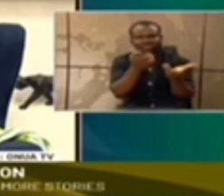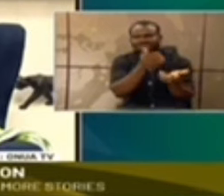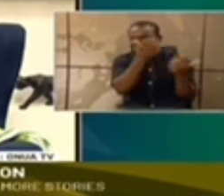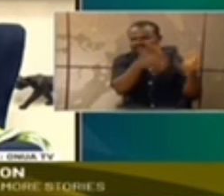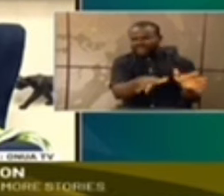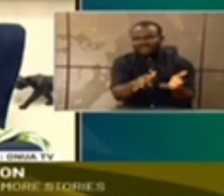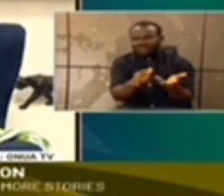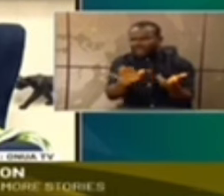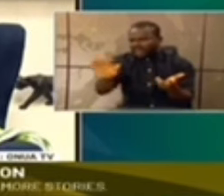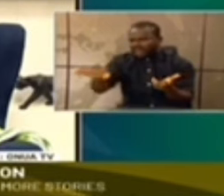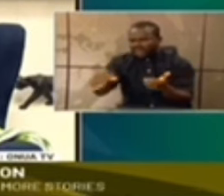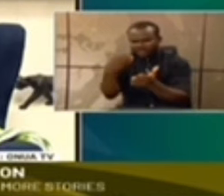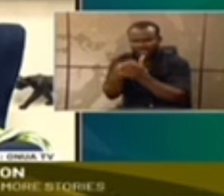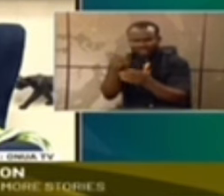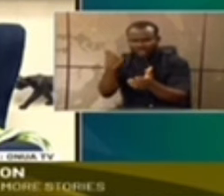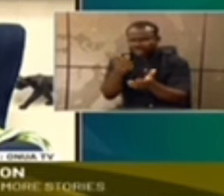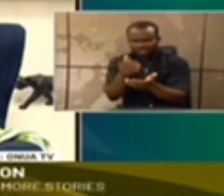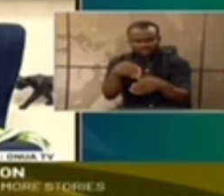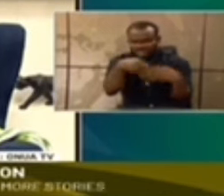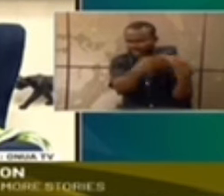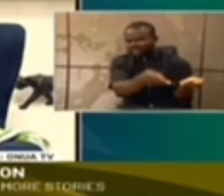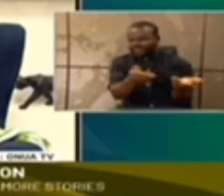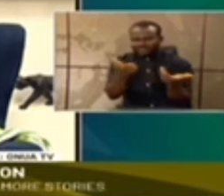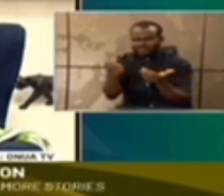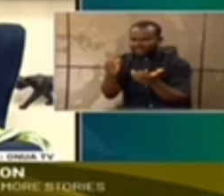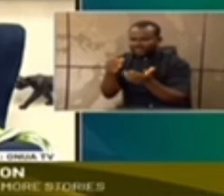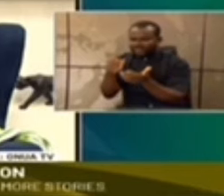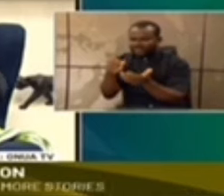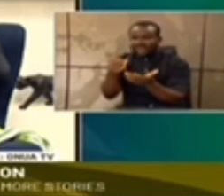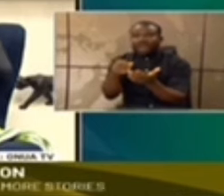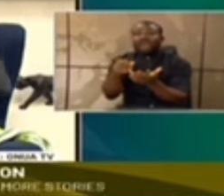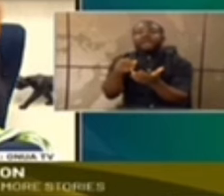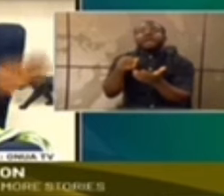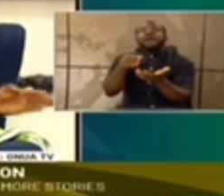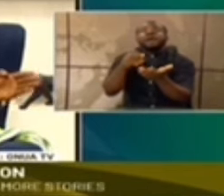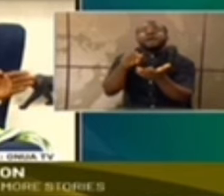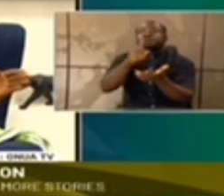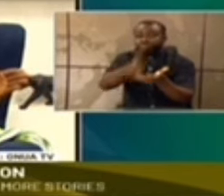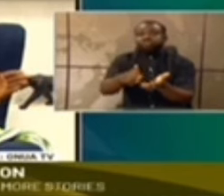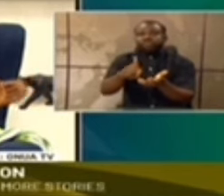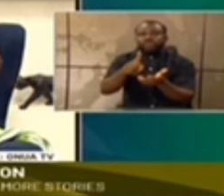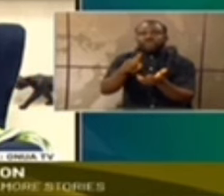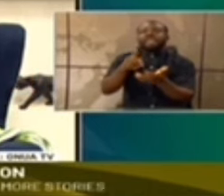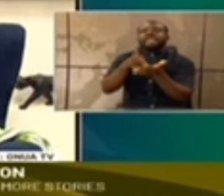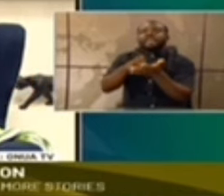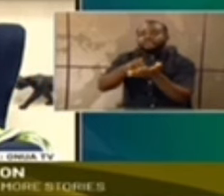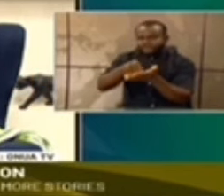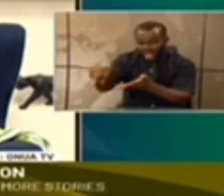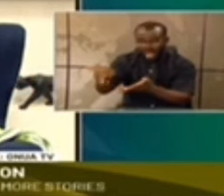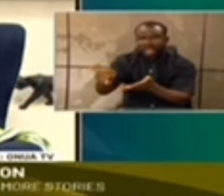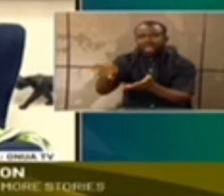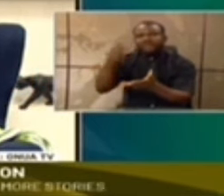Sikana I say Mfama. Fire service for a coin. You mutu be my fire service ankasa. And a personnel no so